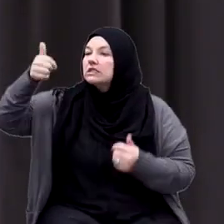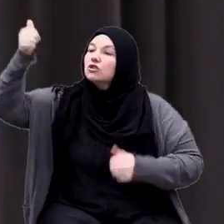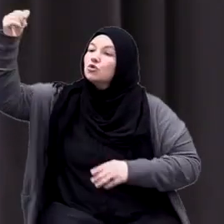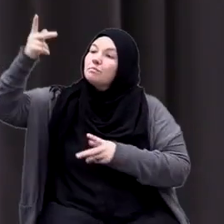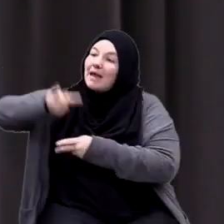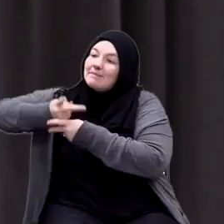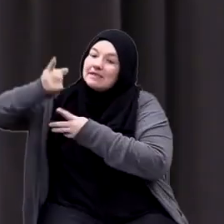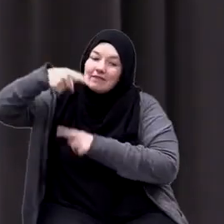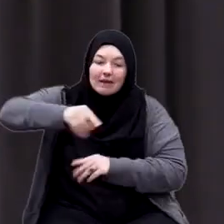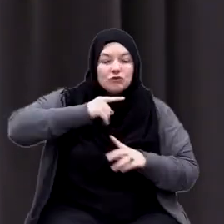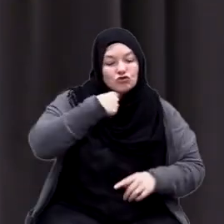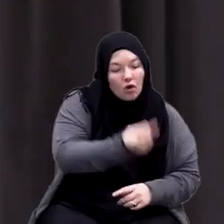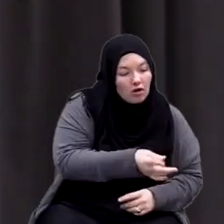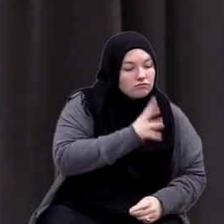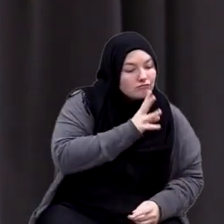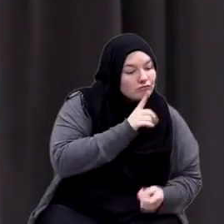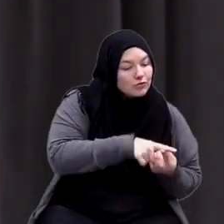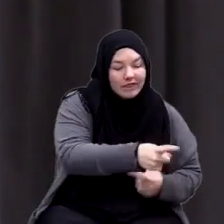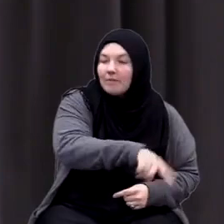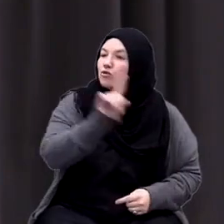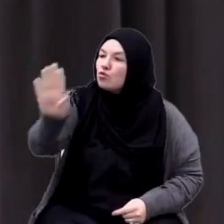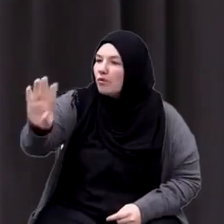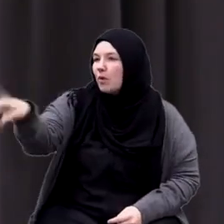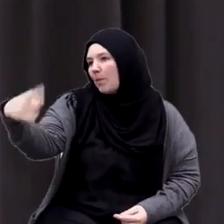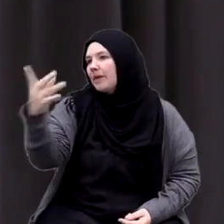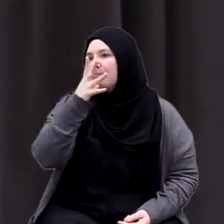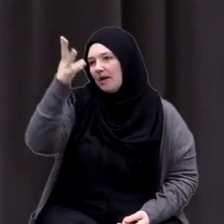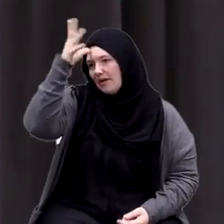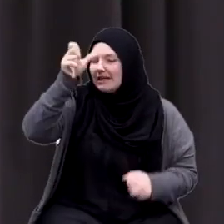to them. You are the only parent they know.